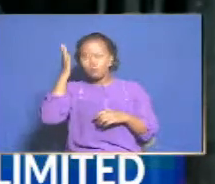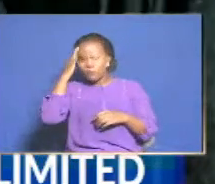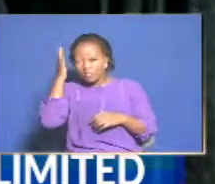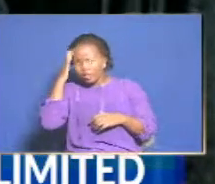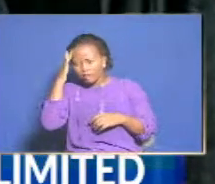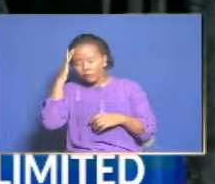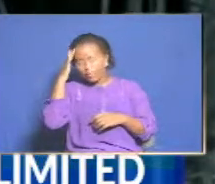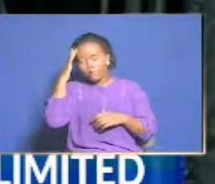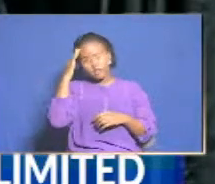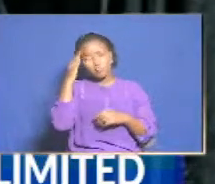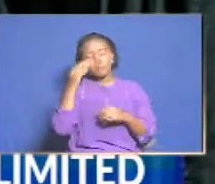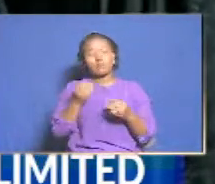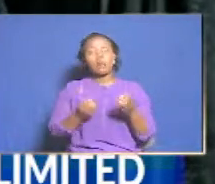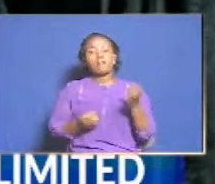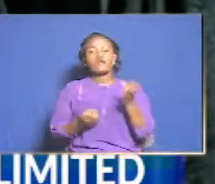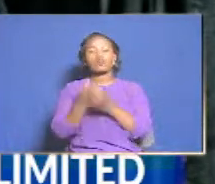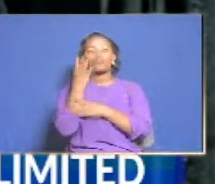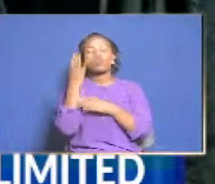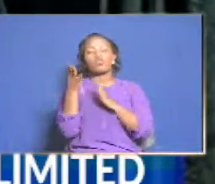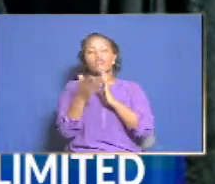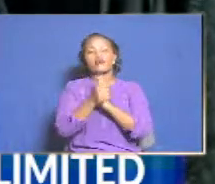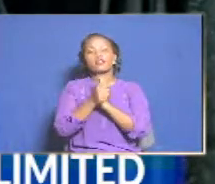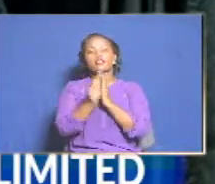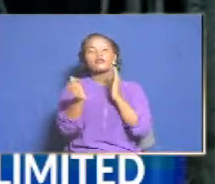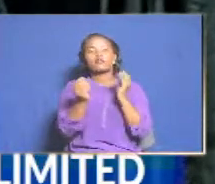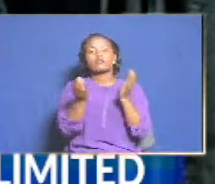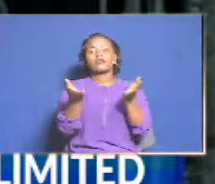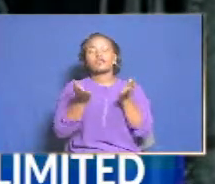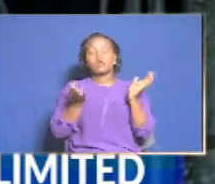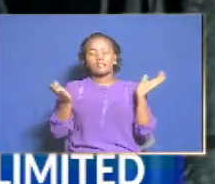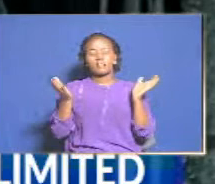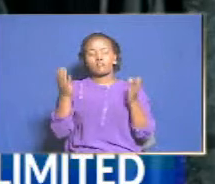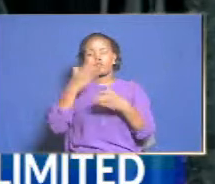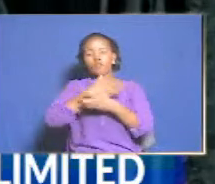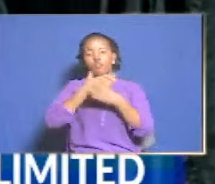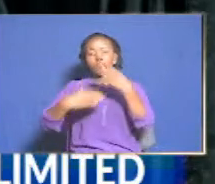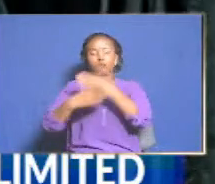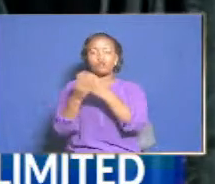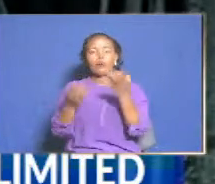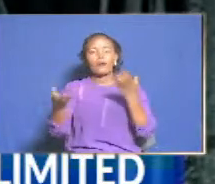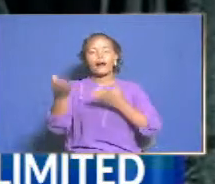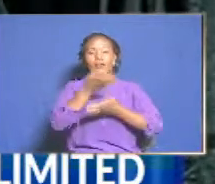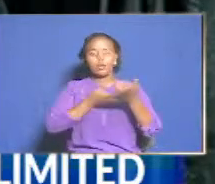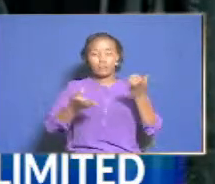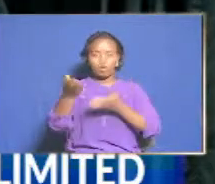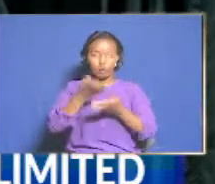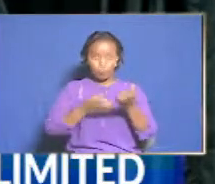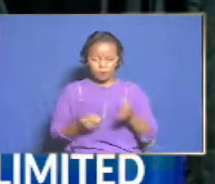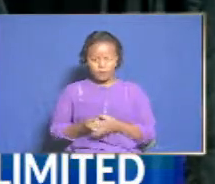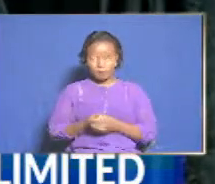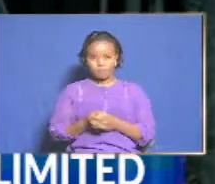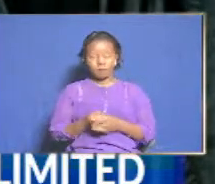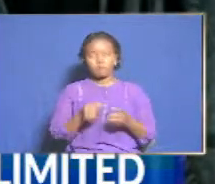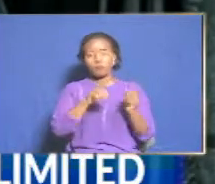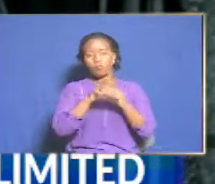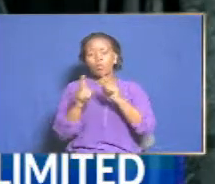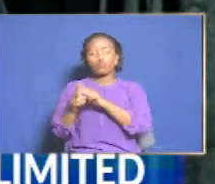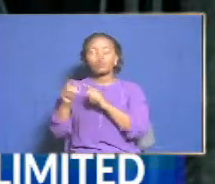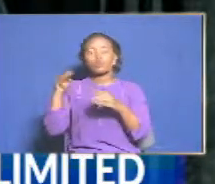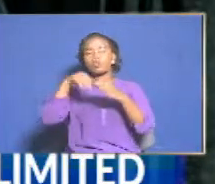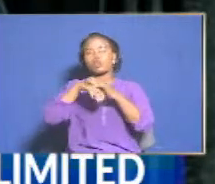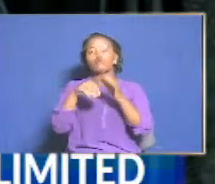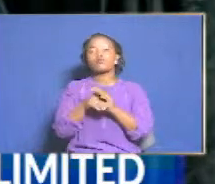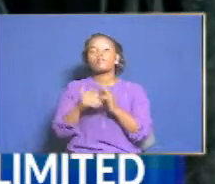harness, and grow the skills needed to build our economy. In tune with the Big Four